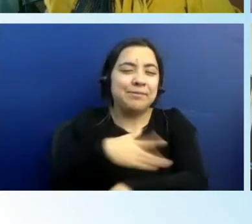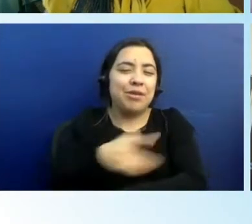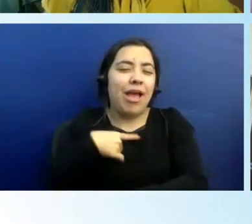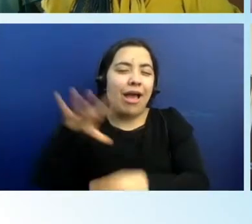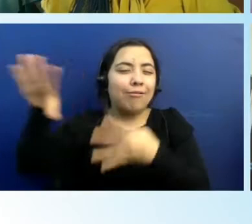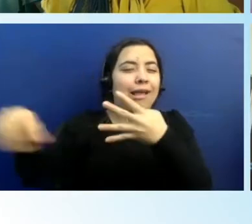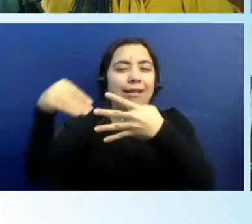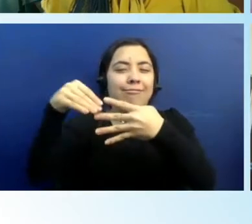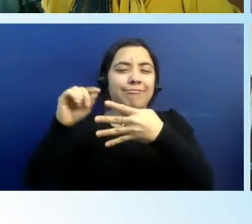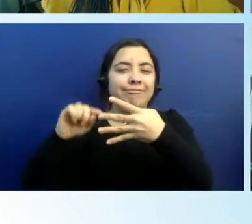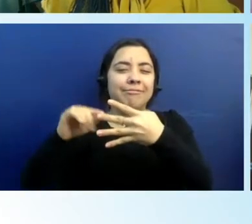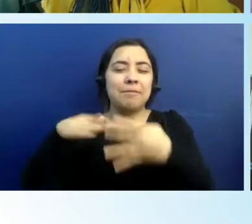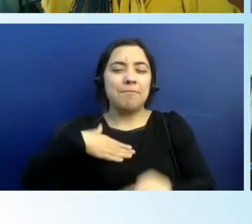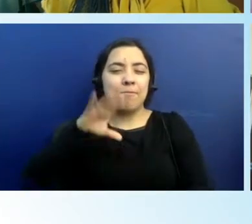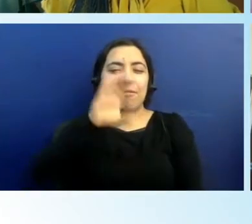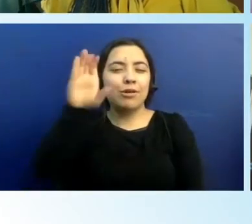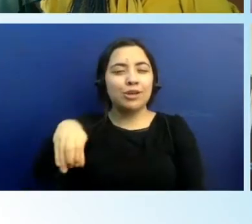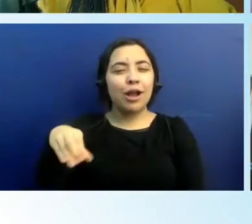Chicago playlist.